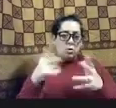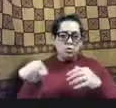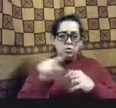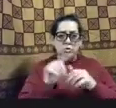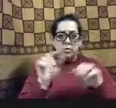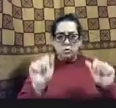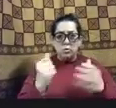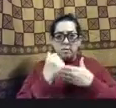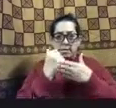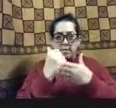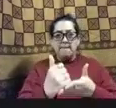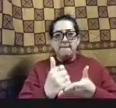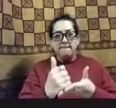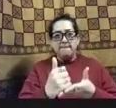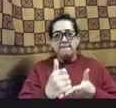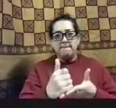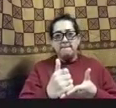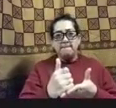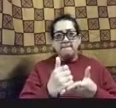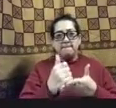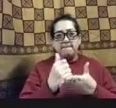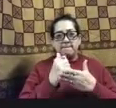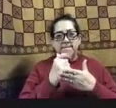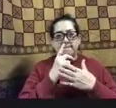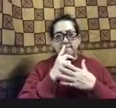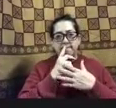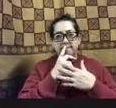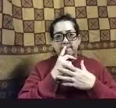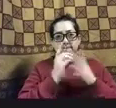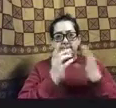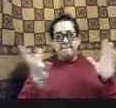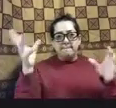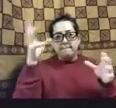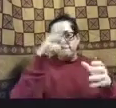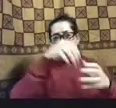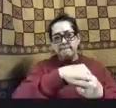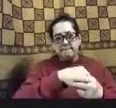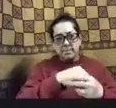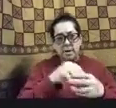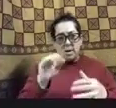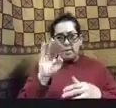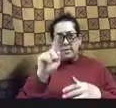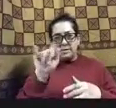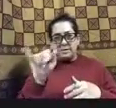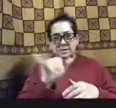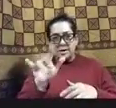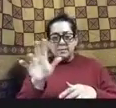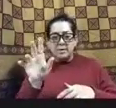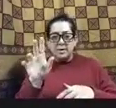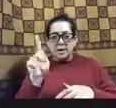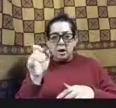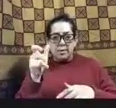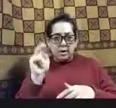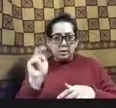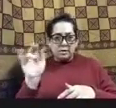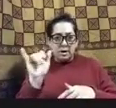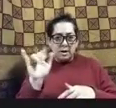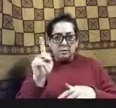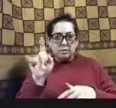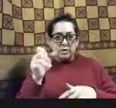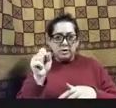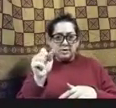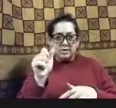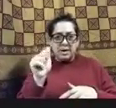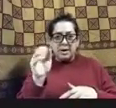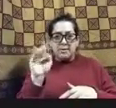can do to help is engage like Betsy did, and like Karin did, and like Jess and Amy